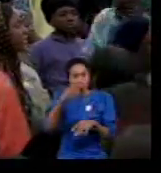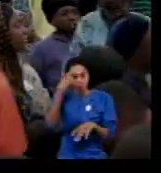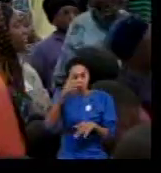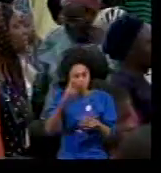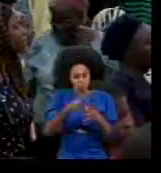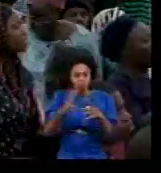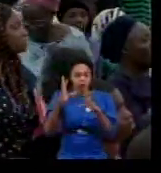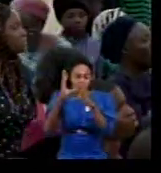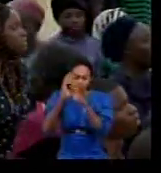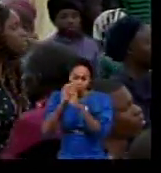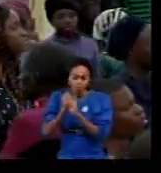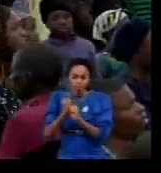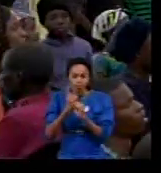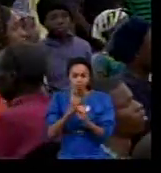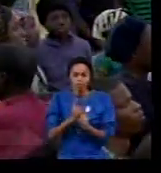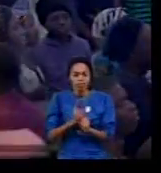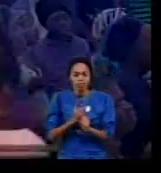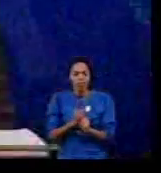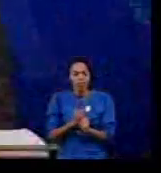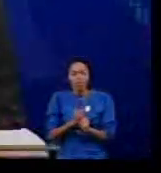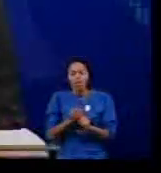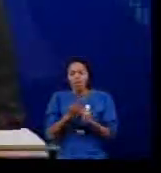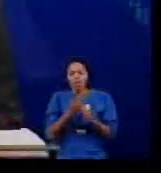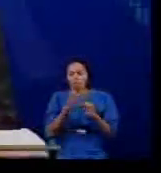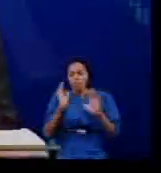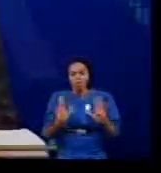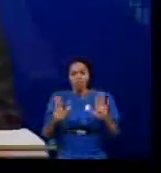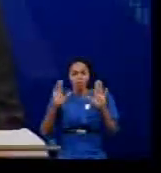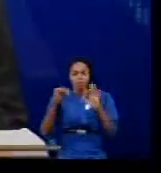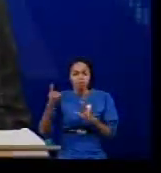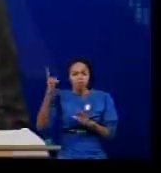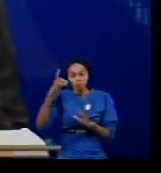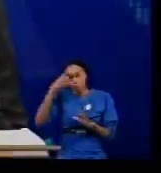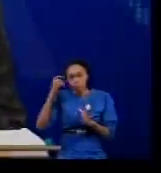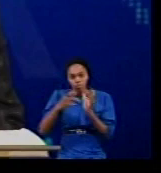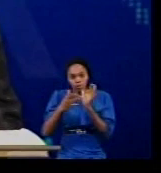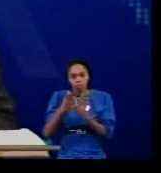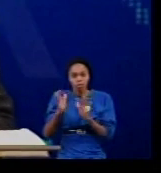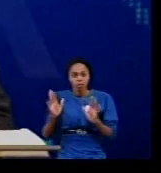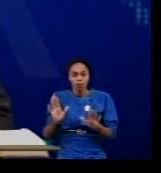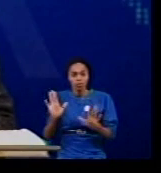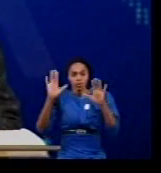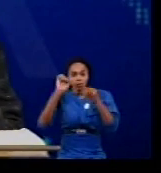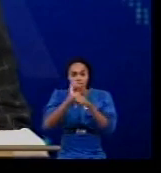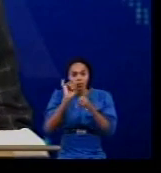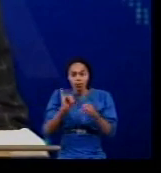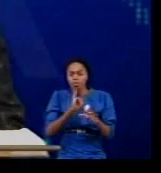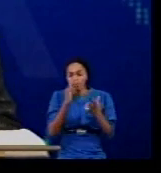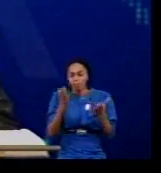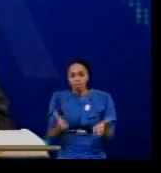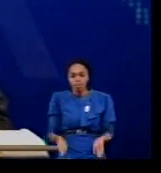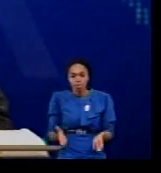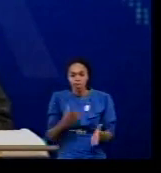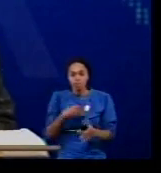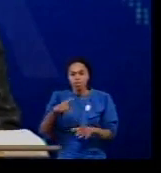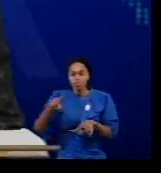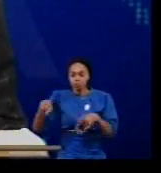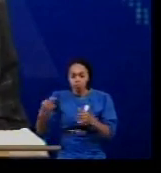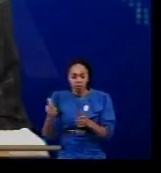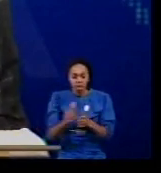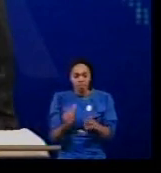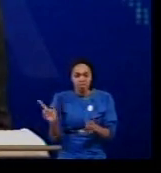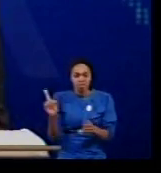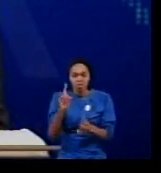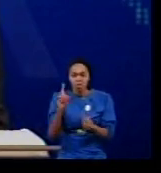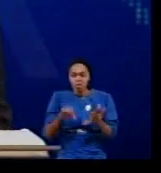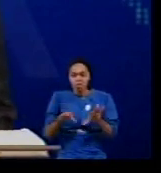us together in this service today in Jesus' name. And we pray that as your voice reaches everyone, we'll answer yes